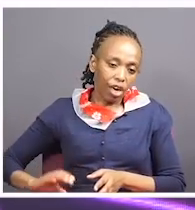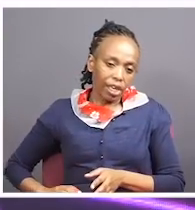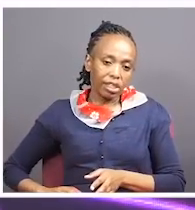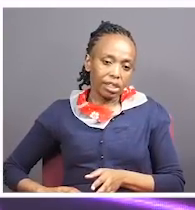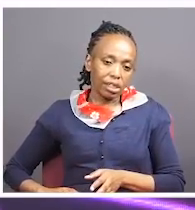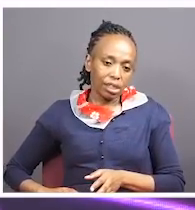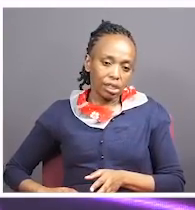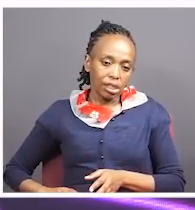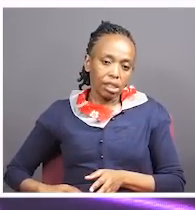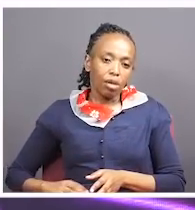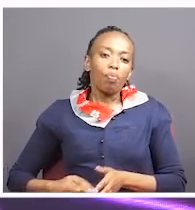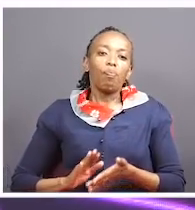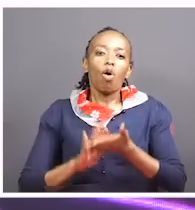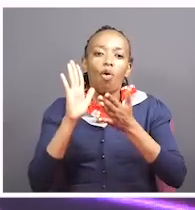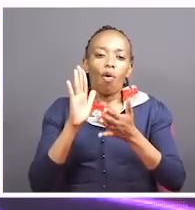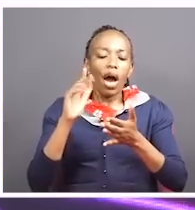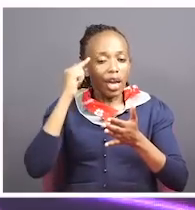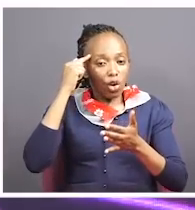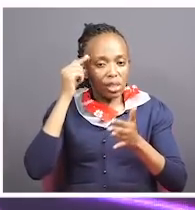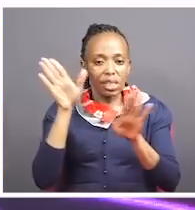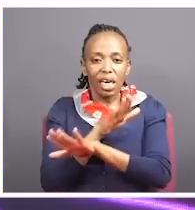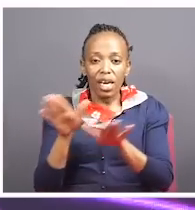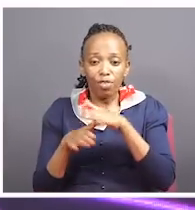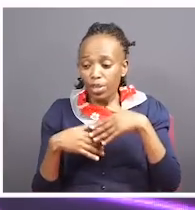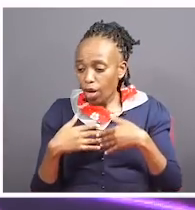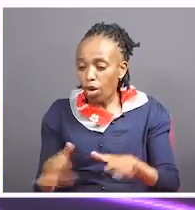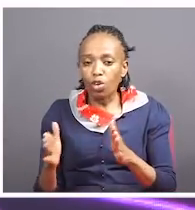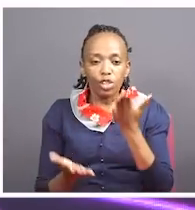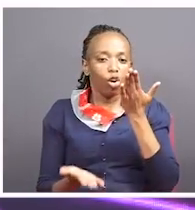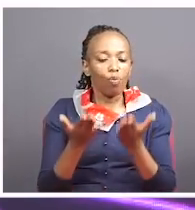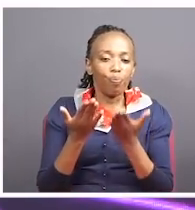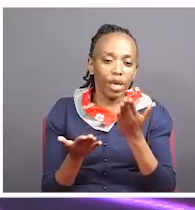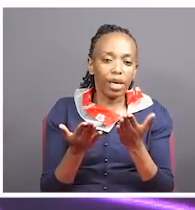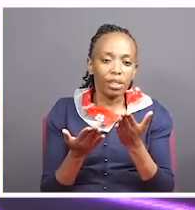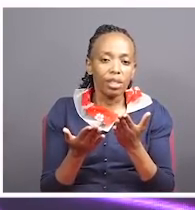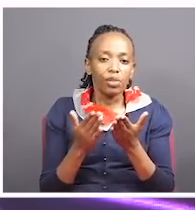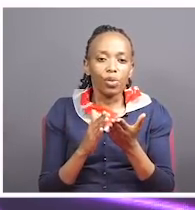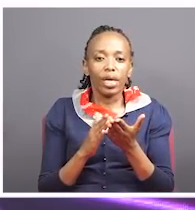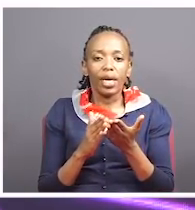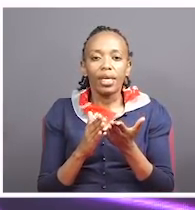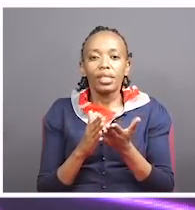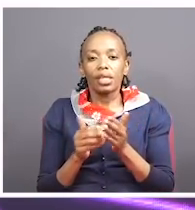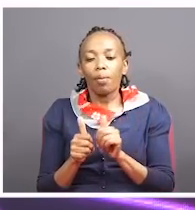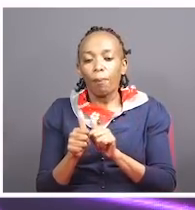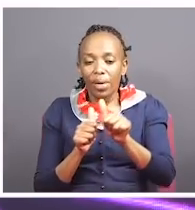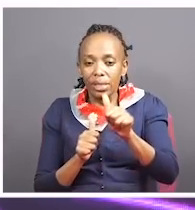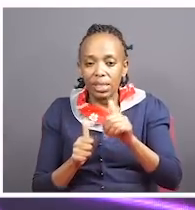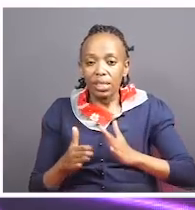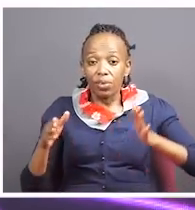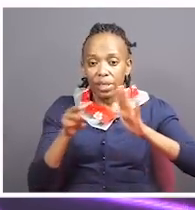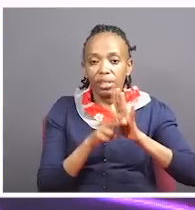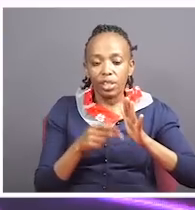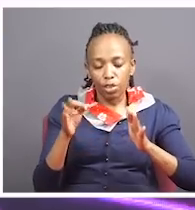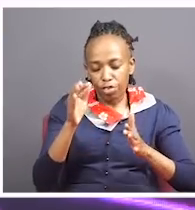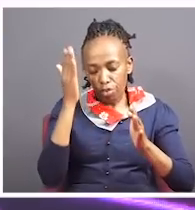Christ. What is more, I consider everything a loss compared to the surpassing greatness of